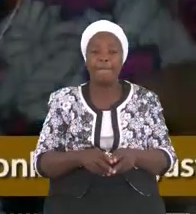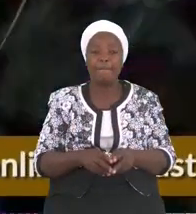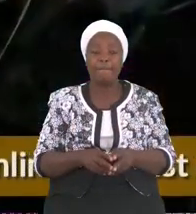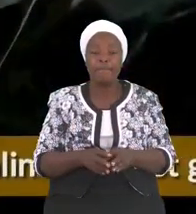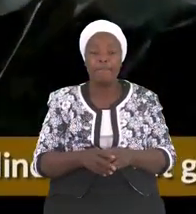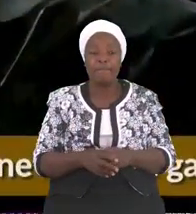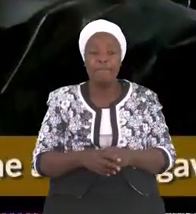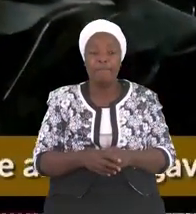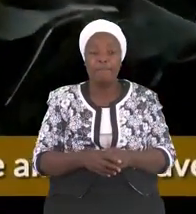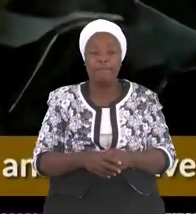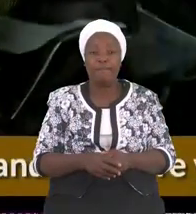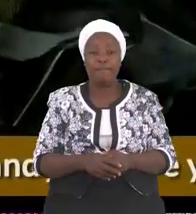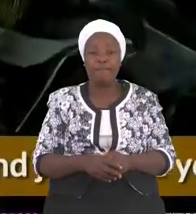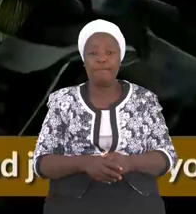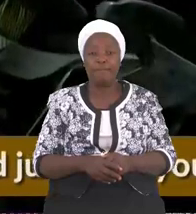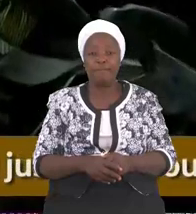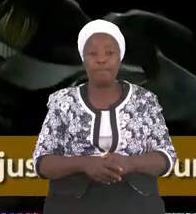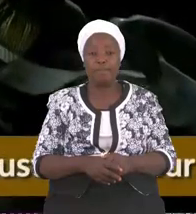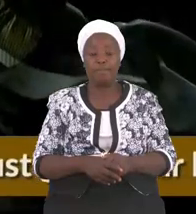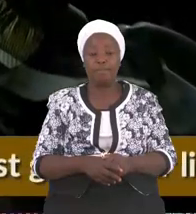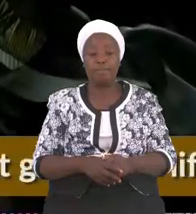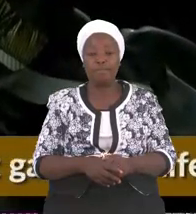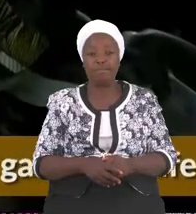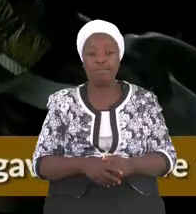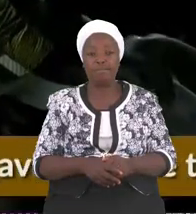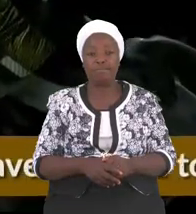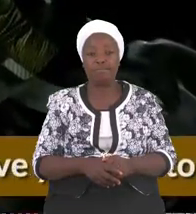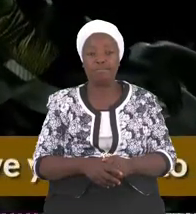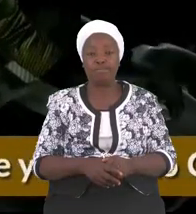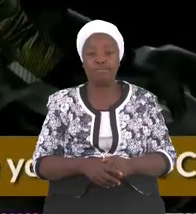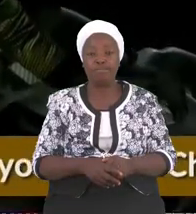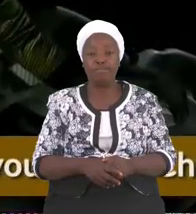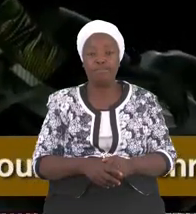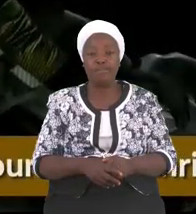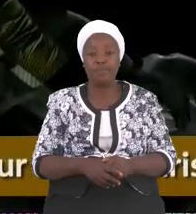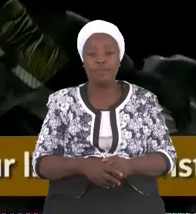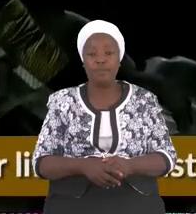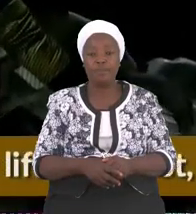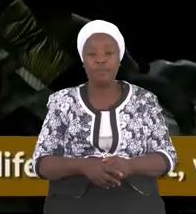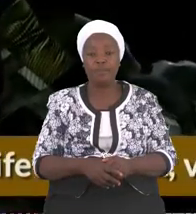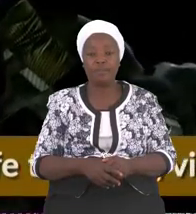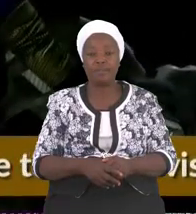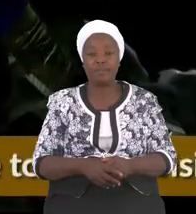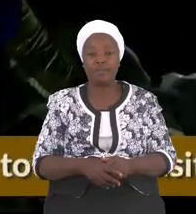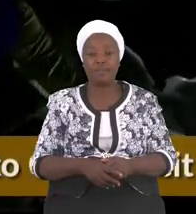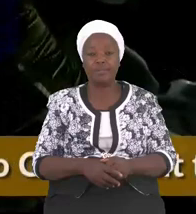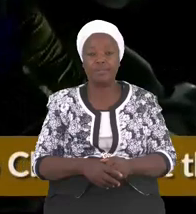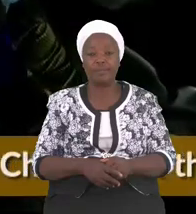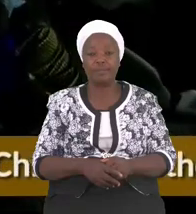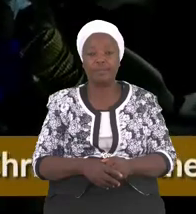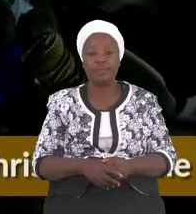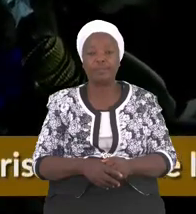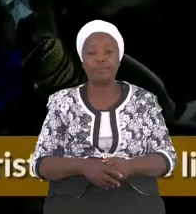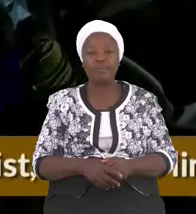We have converts left and right. Meet them. They are